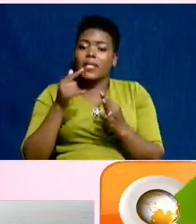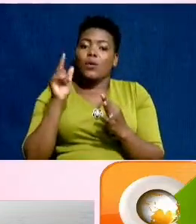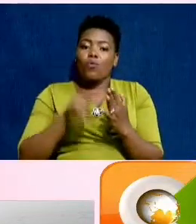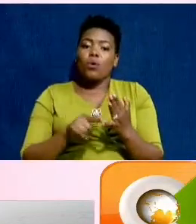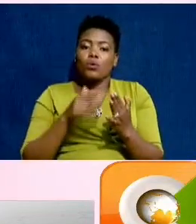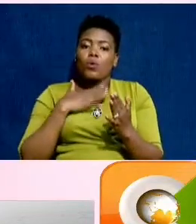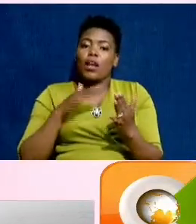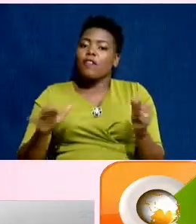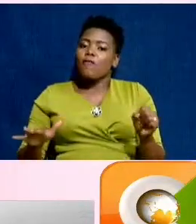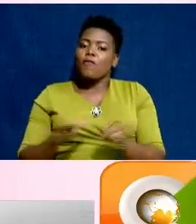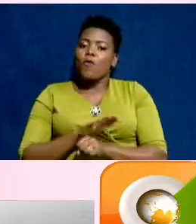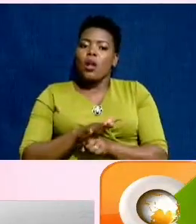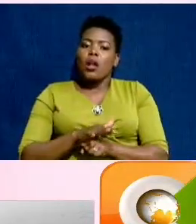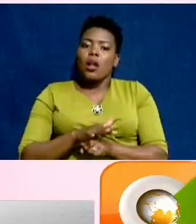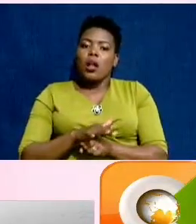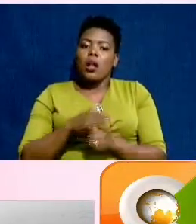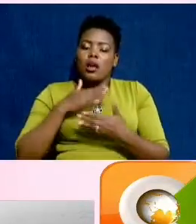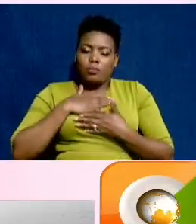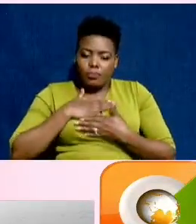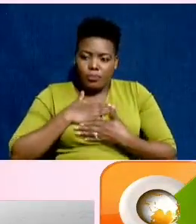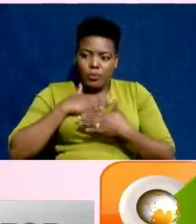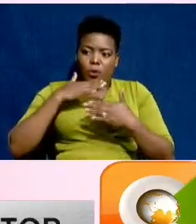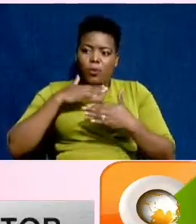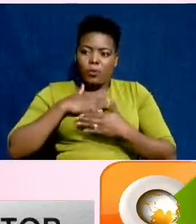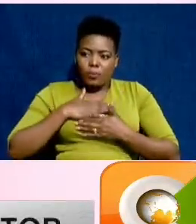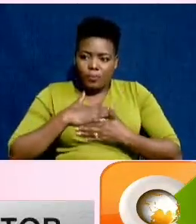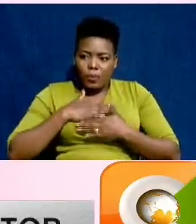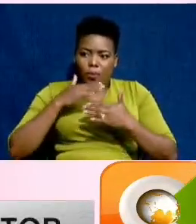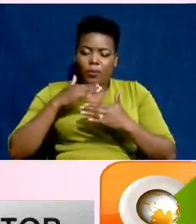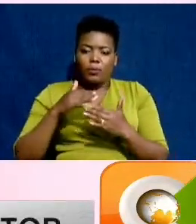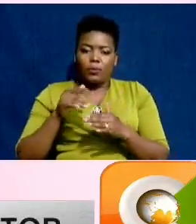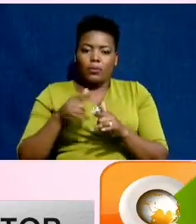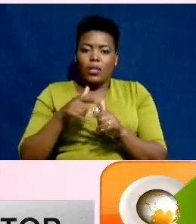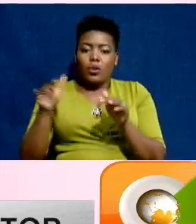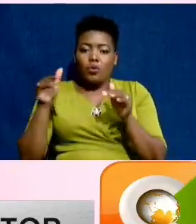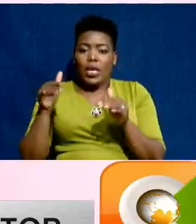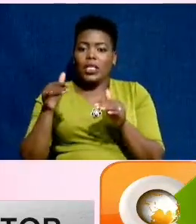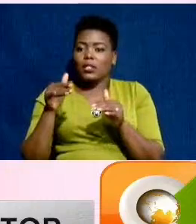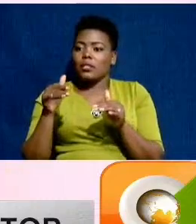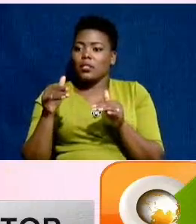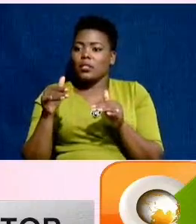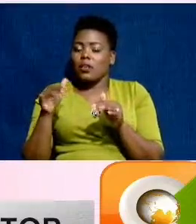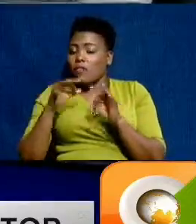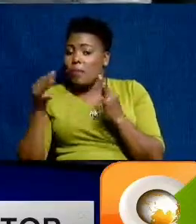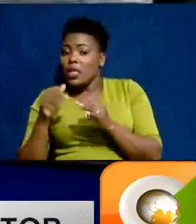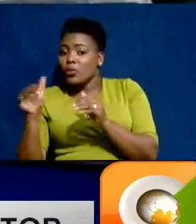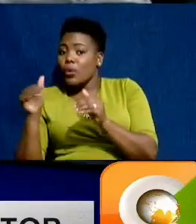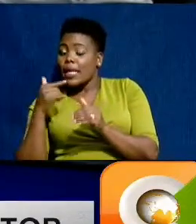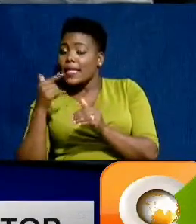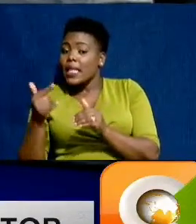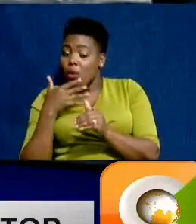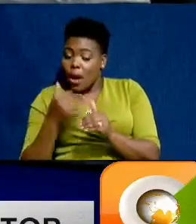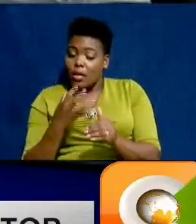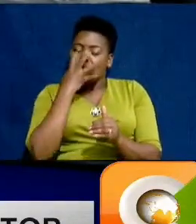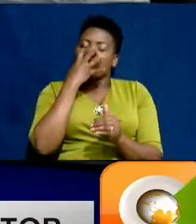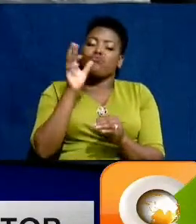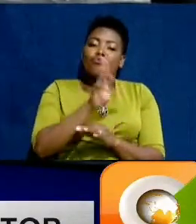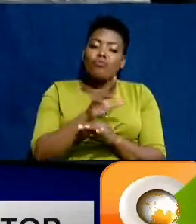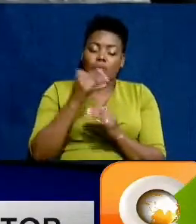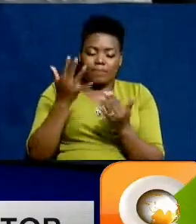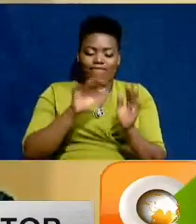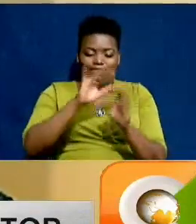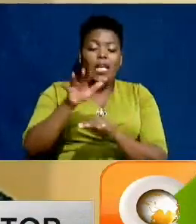resuscitation. So you've got to wait until the family tells you, you know what, we don't want any resuscitation. Talking about the Kenyan law, does